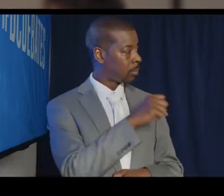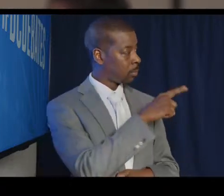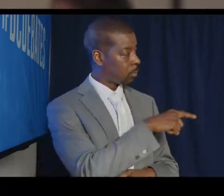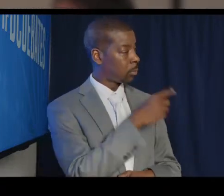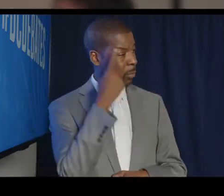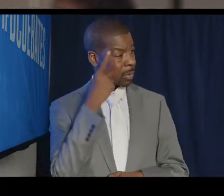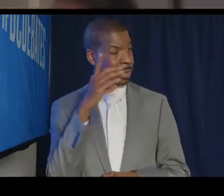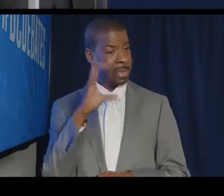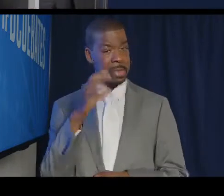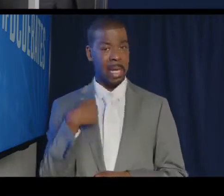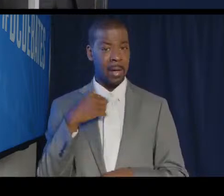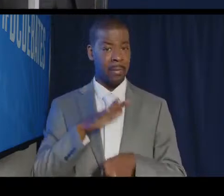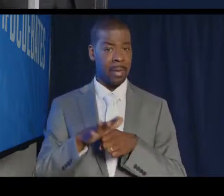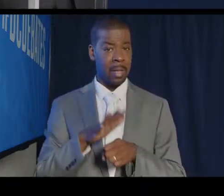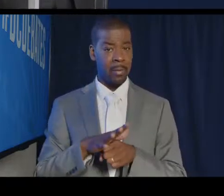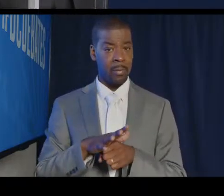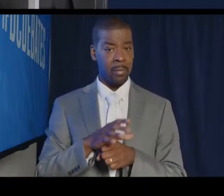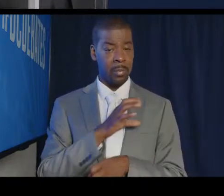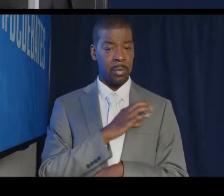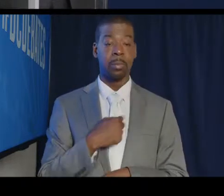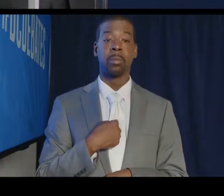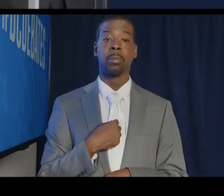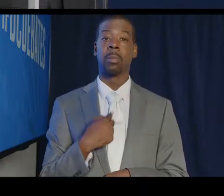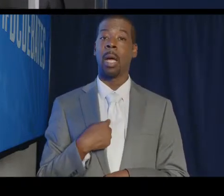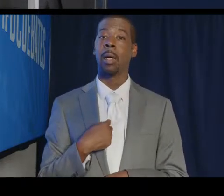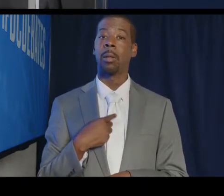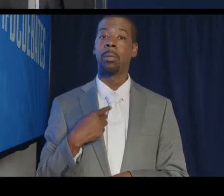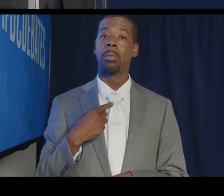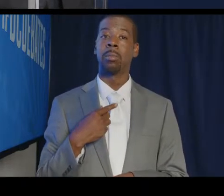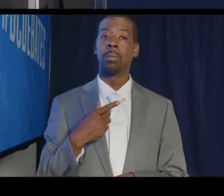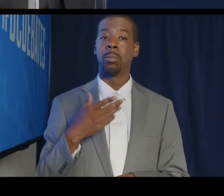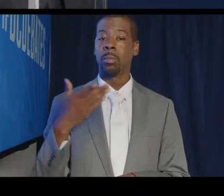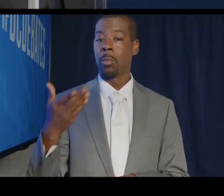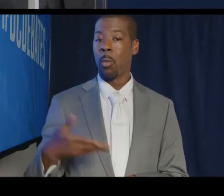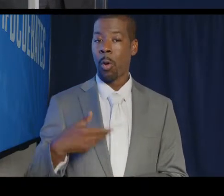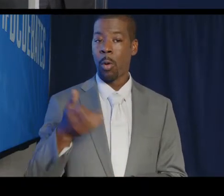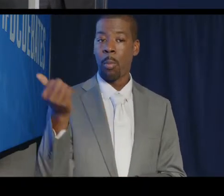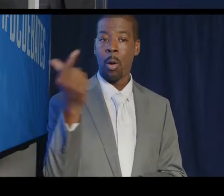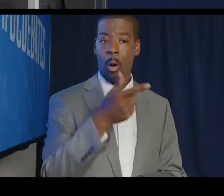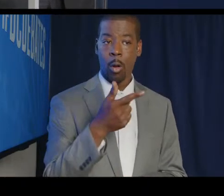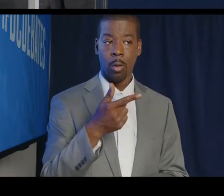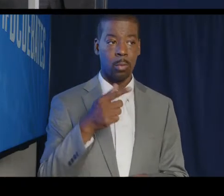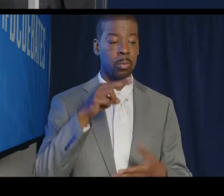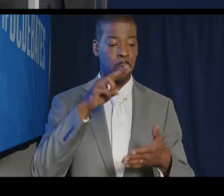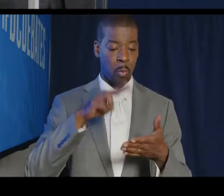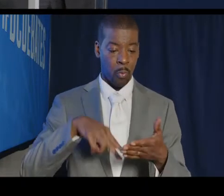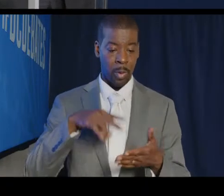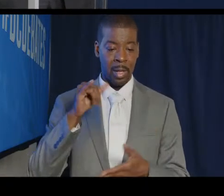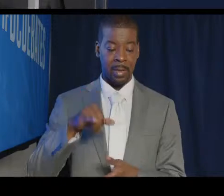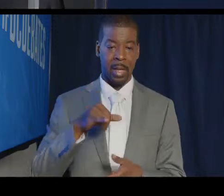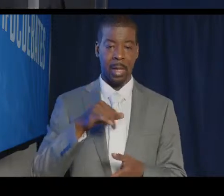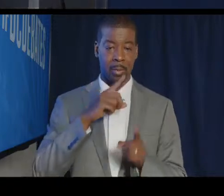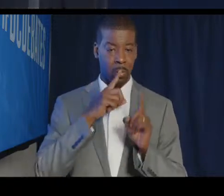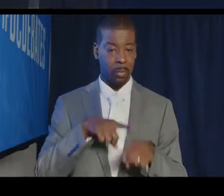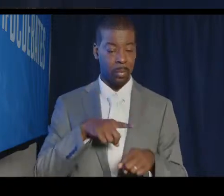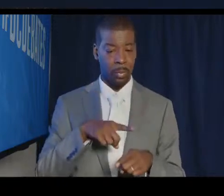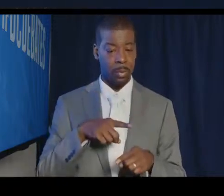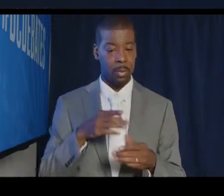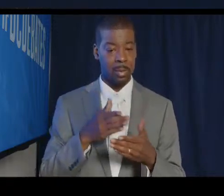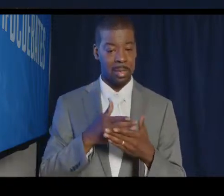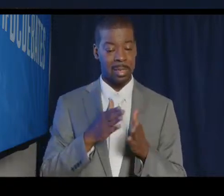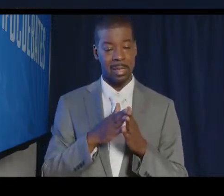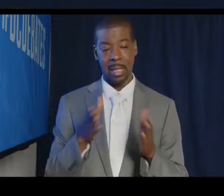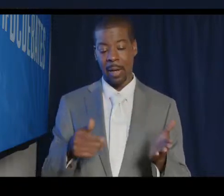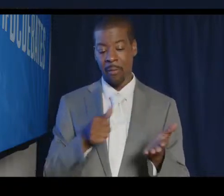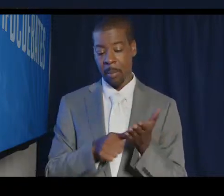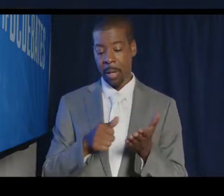would encourage everyone to actually read the auditor's report. I know it's over 400 pages, but the executive summary is smaller. It's more bite-sized for folks. One of the things